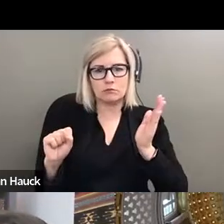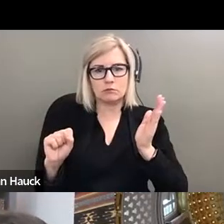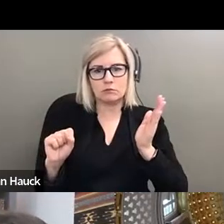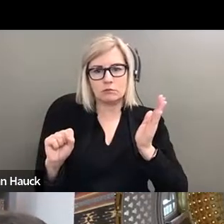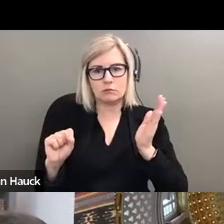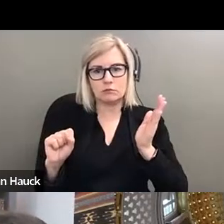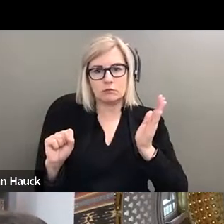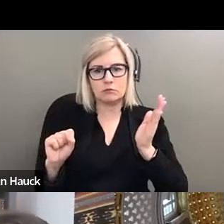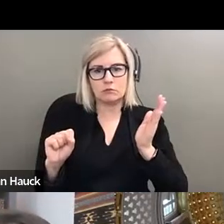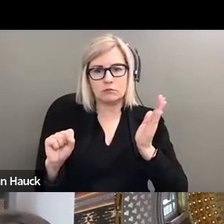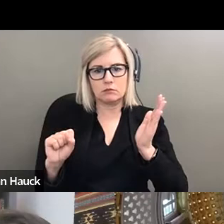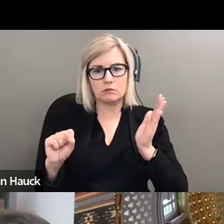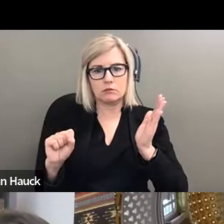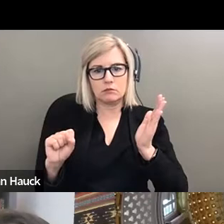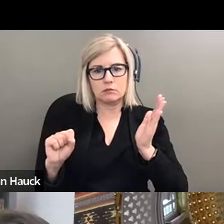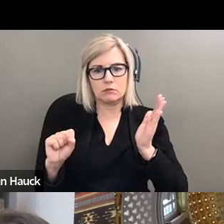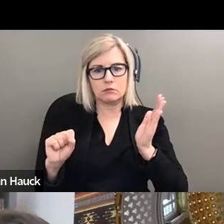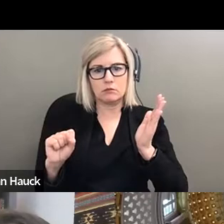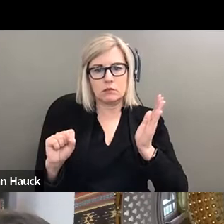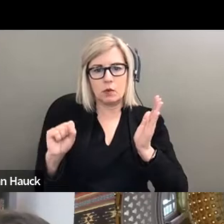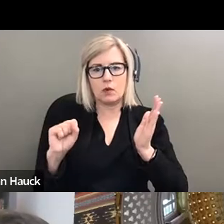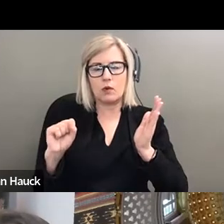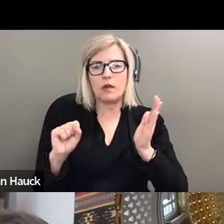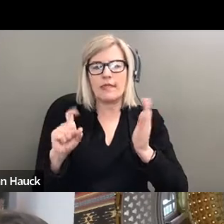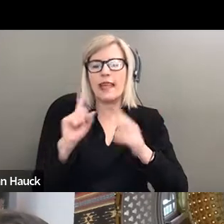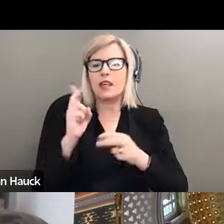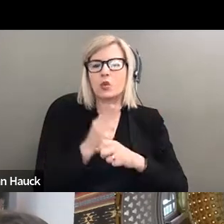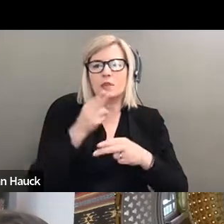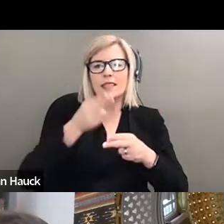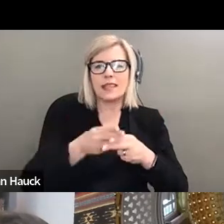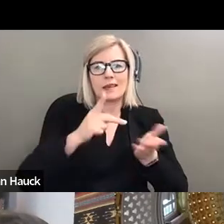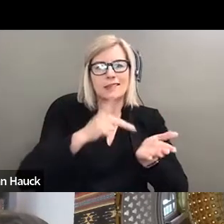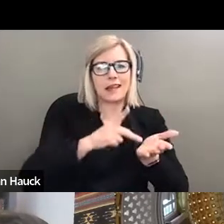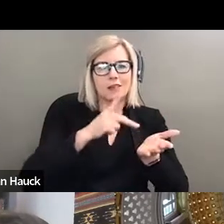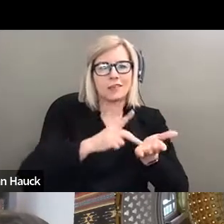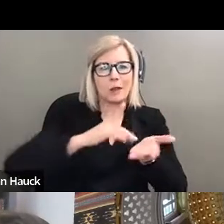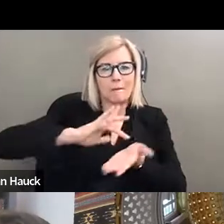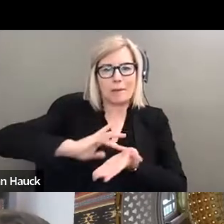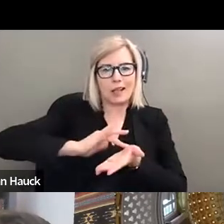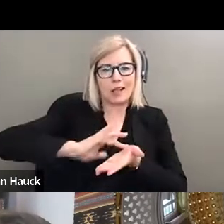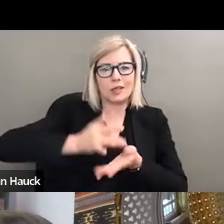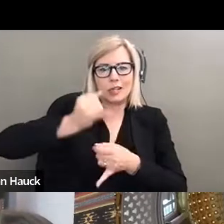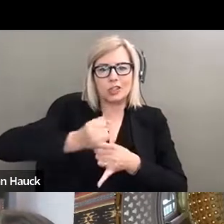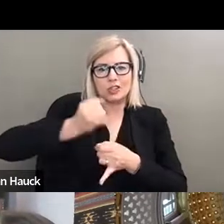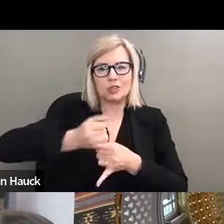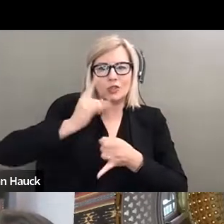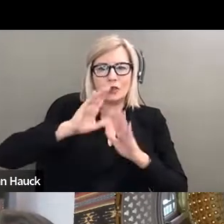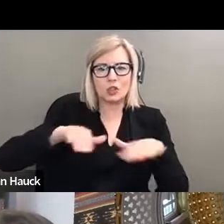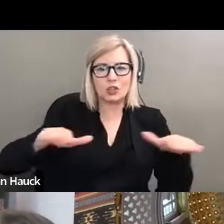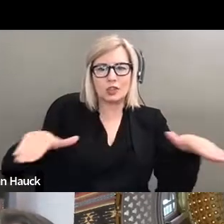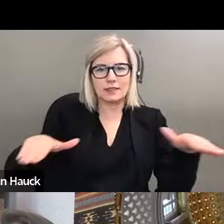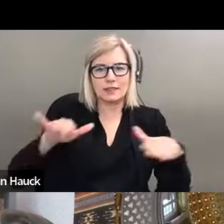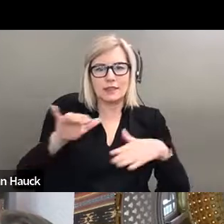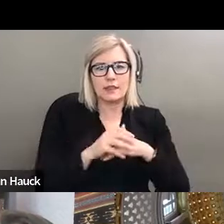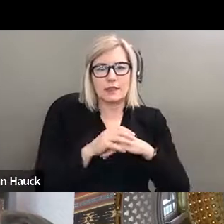they use the term psychiatric medical institution for children. That's the